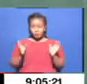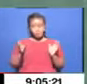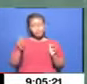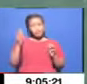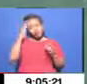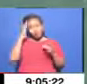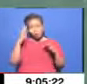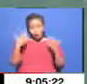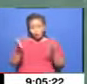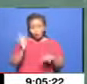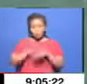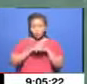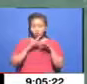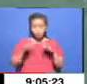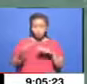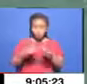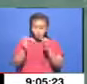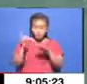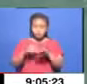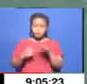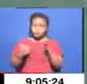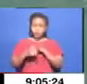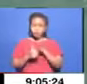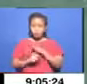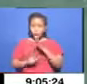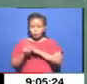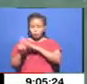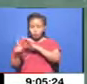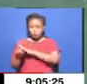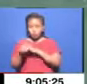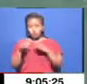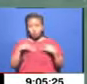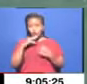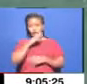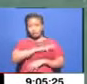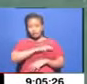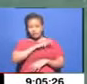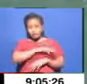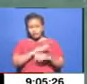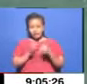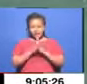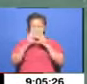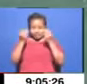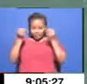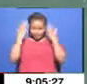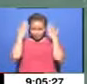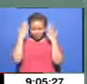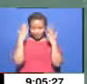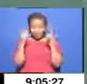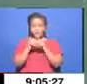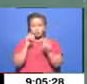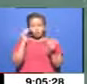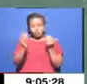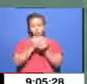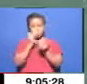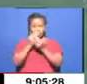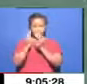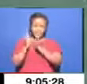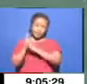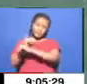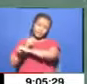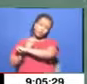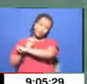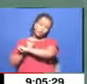crisis, to extend empathy and understanding, to care for and to protect